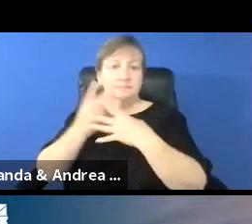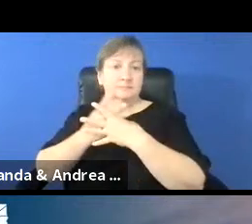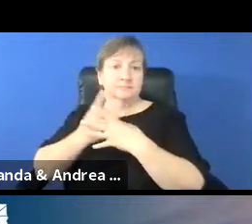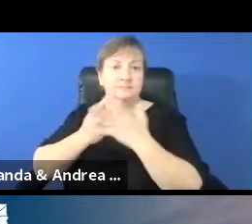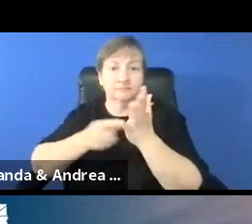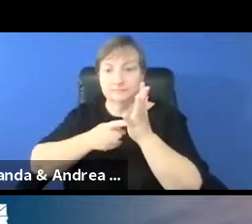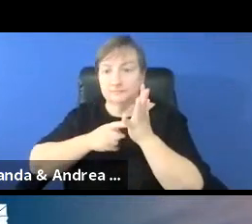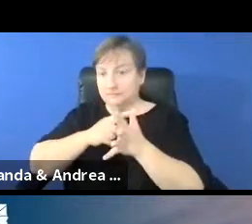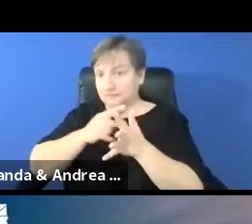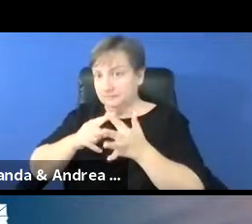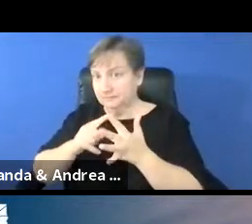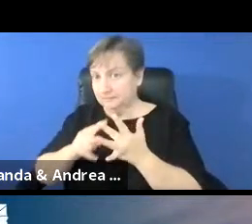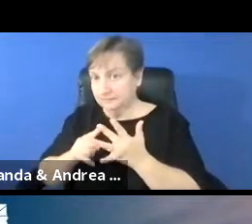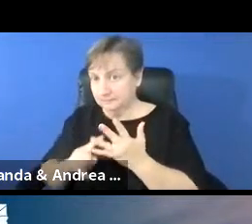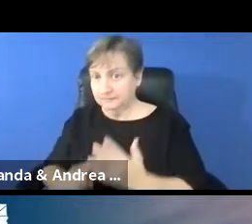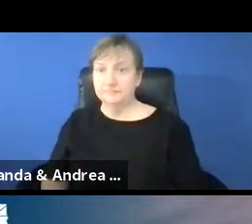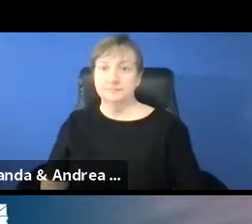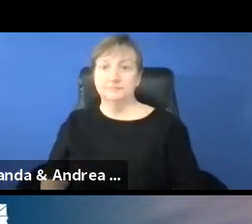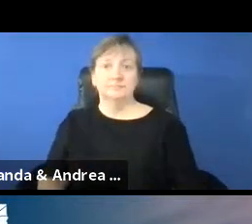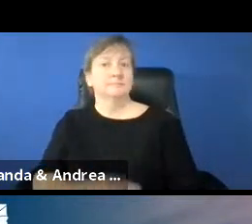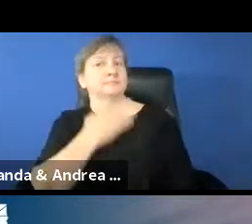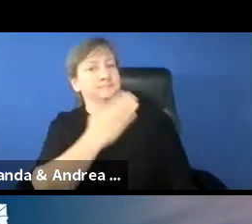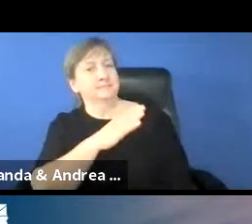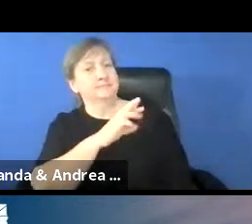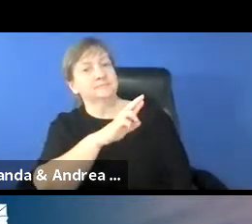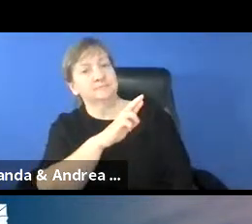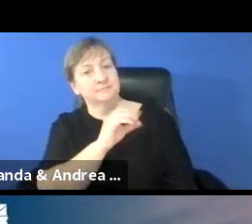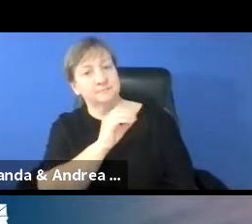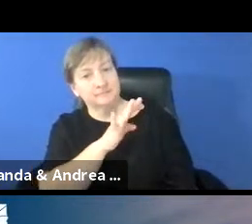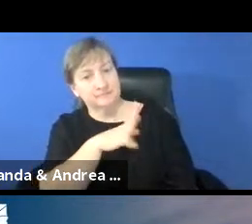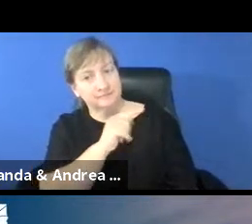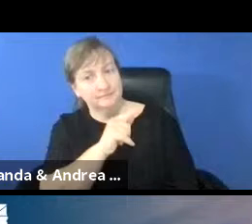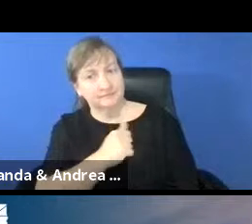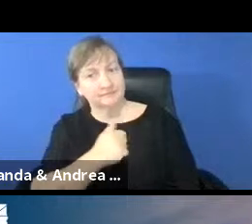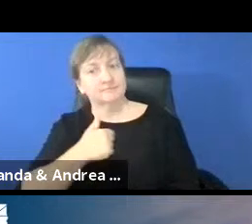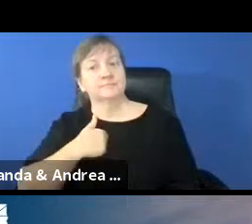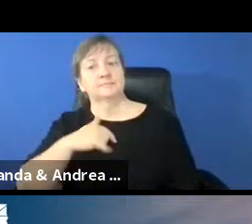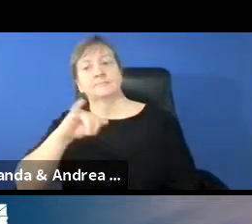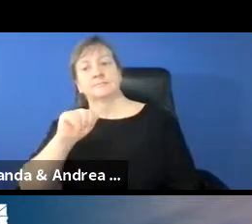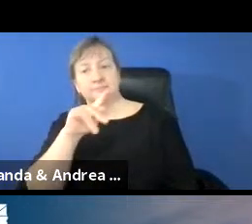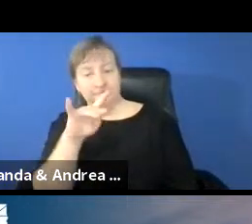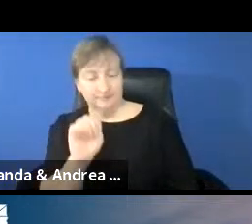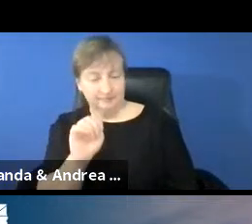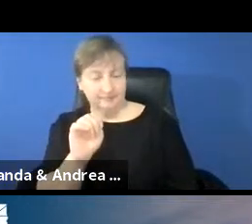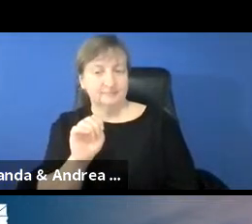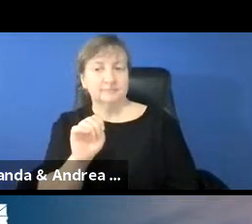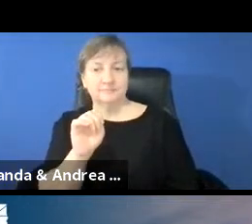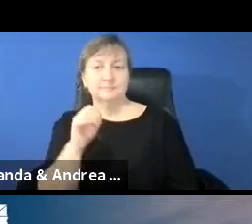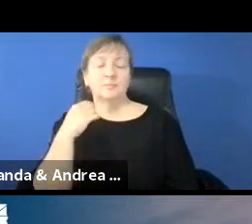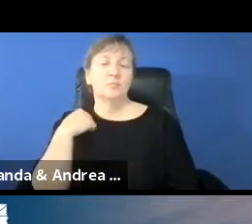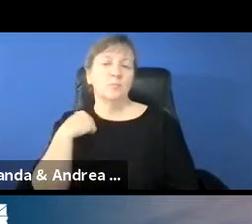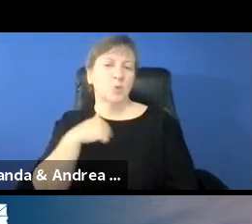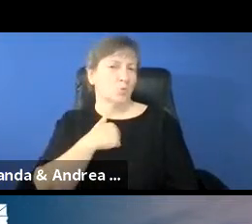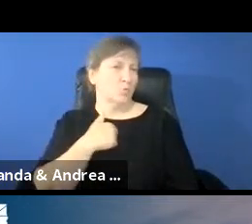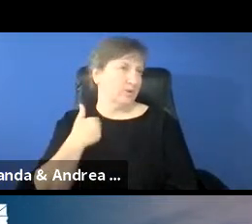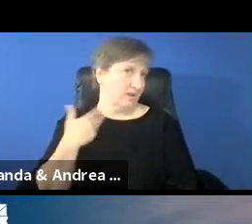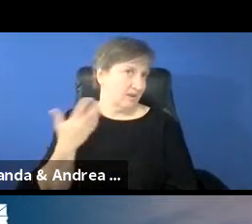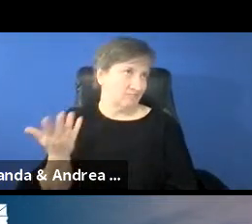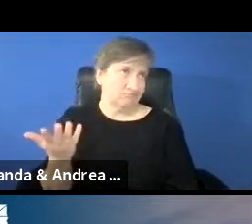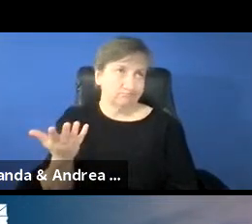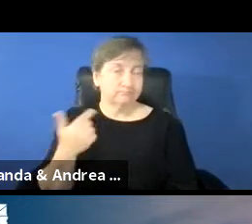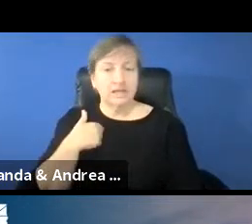criteria. Thanks, Roberta. So this is Jake. So we had, I mentioned